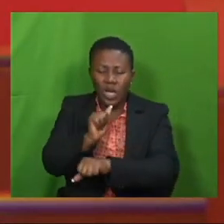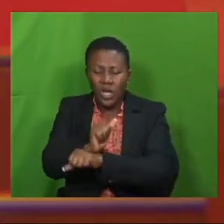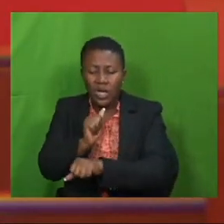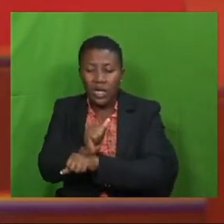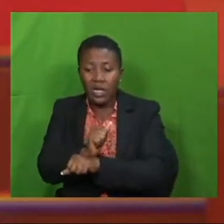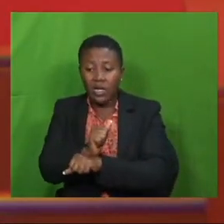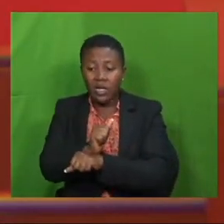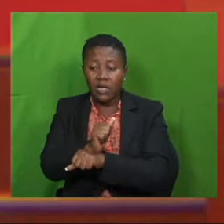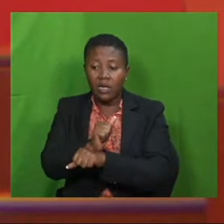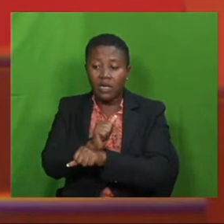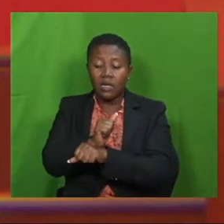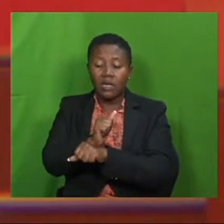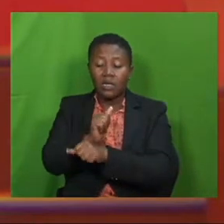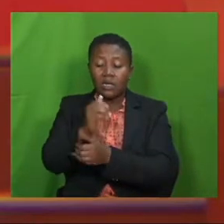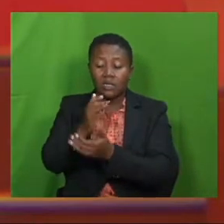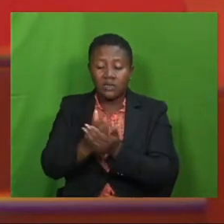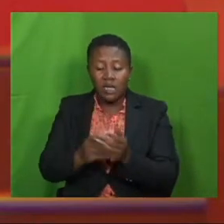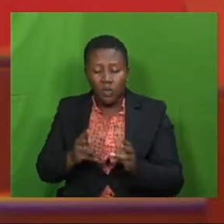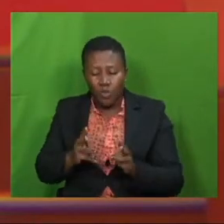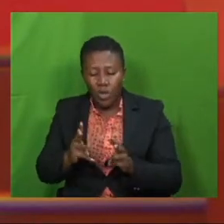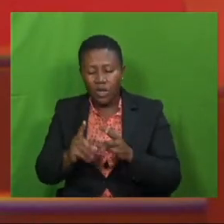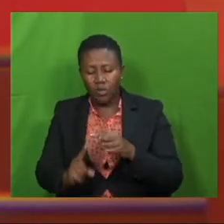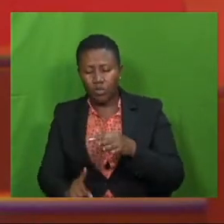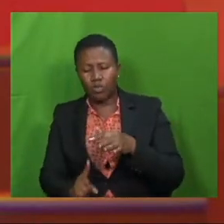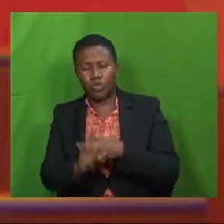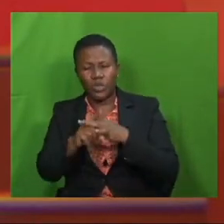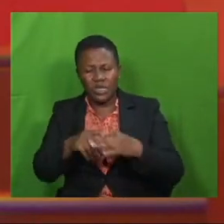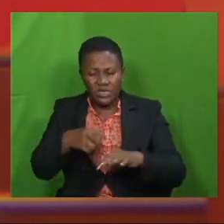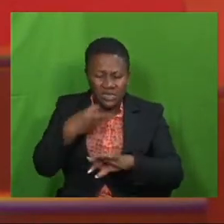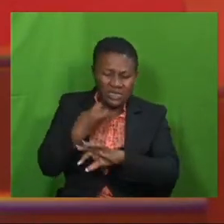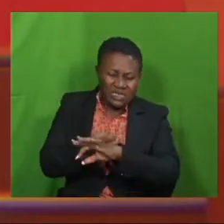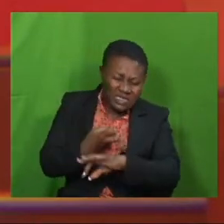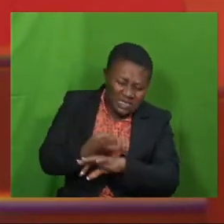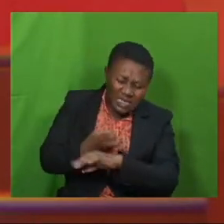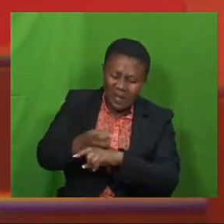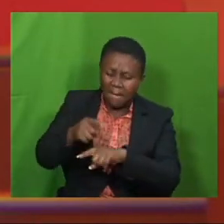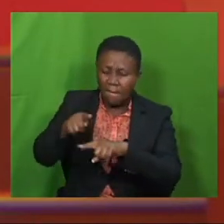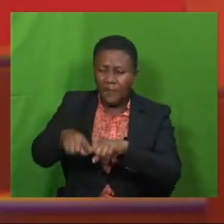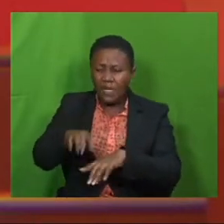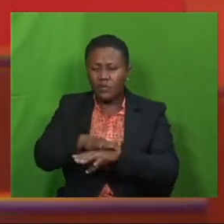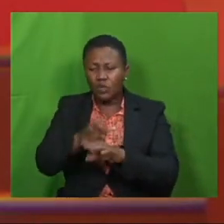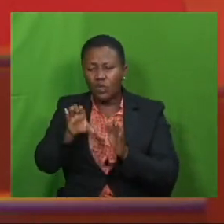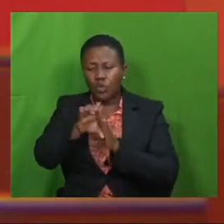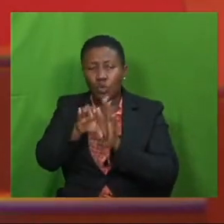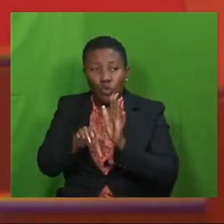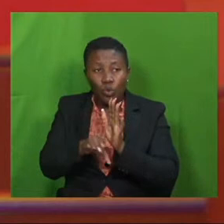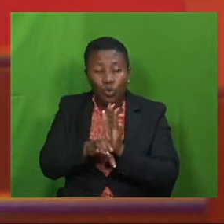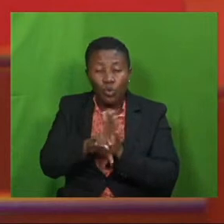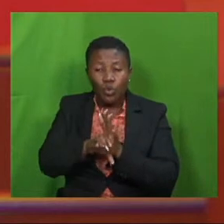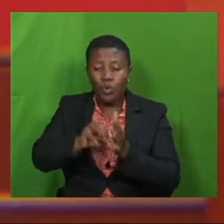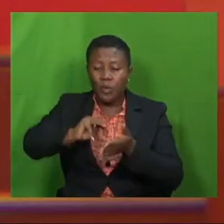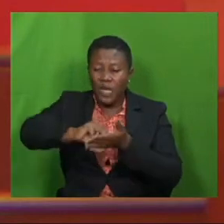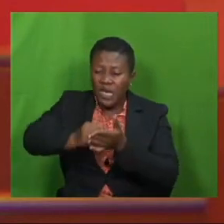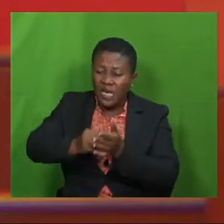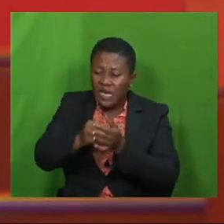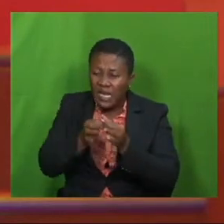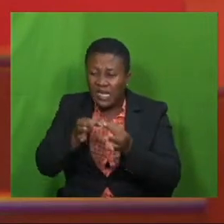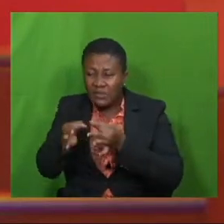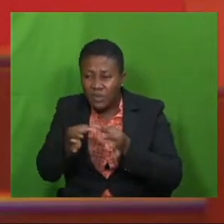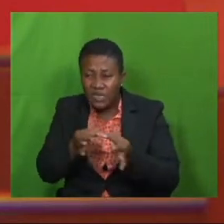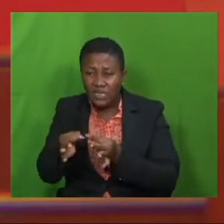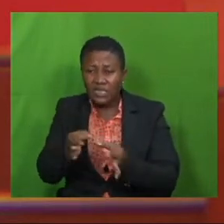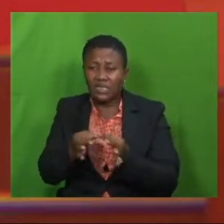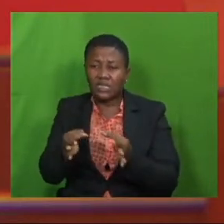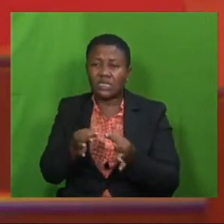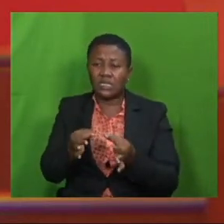way, we encountered difficulties with regards to the constitutional interpretation of long-held conventions